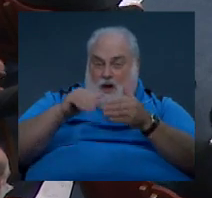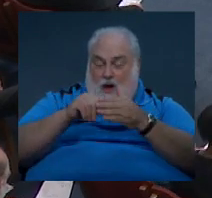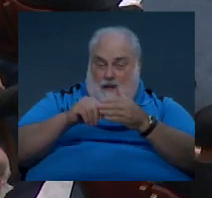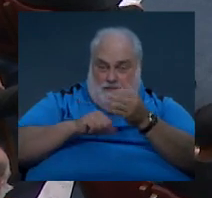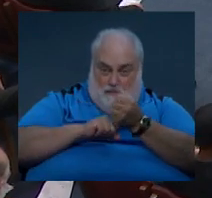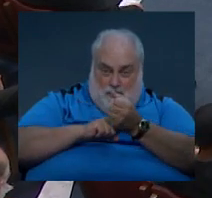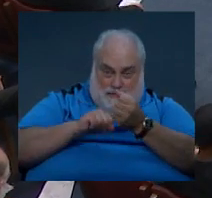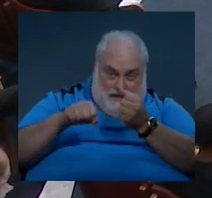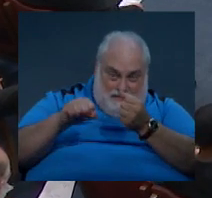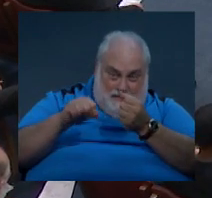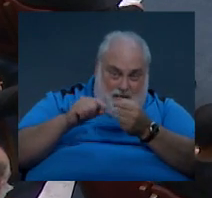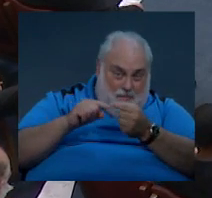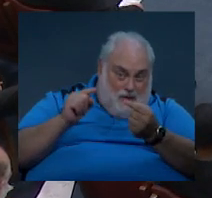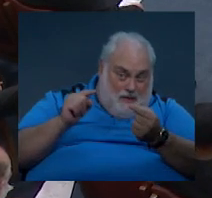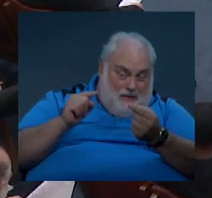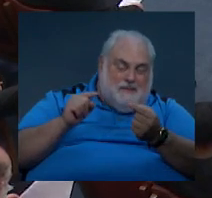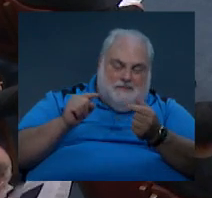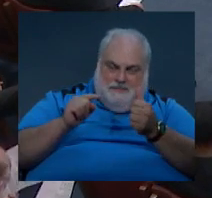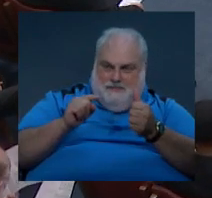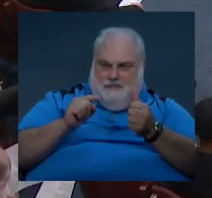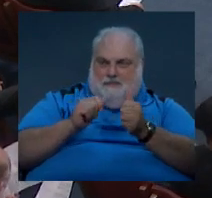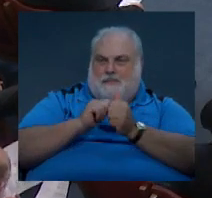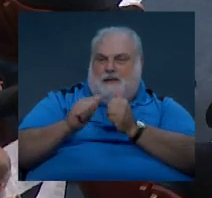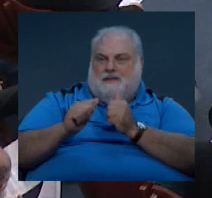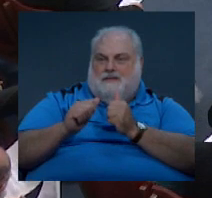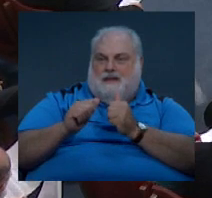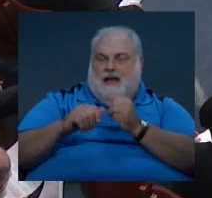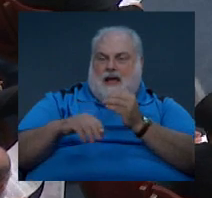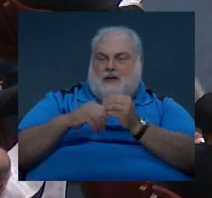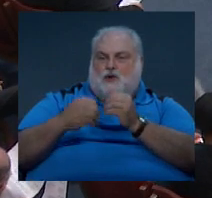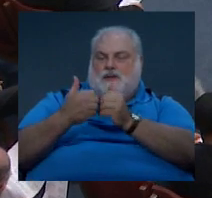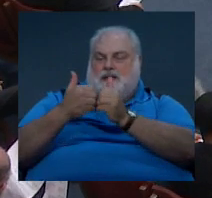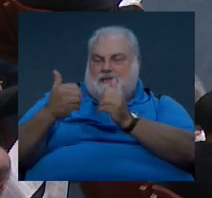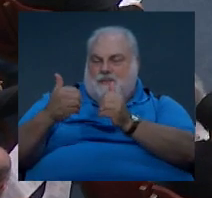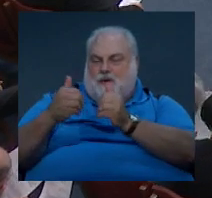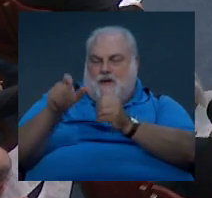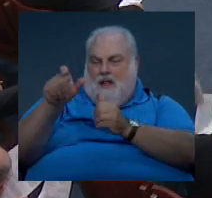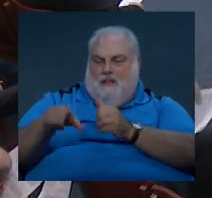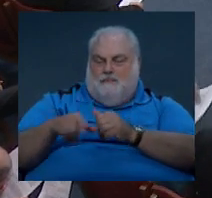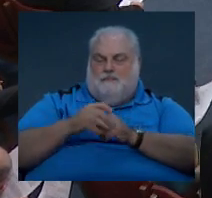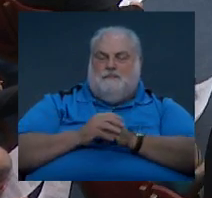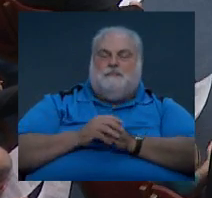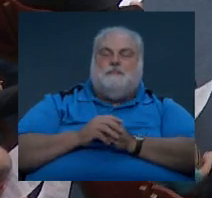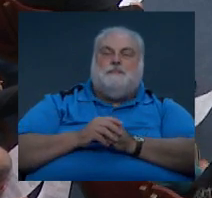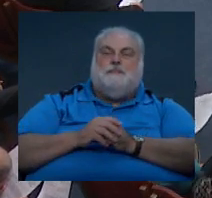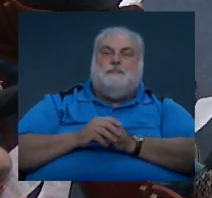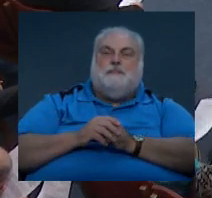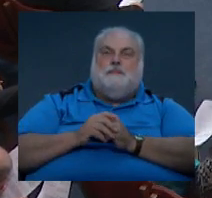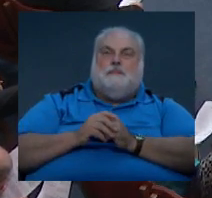say aye. All those opposed, please say nay. Motion passes to add to the separate column.